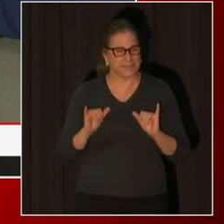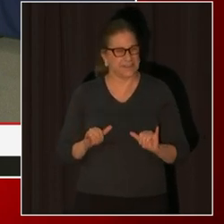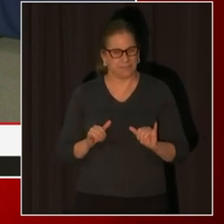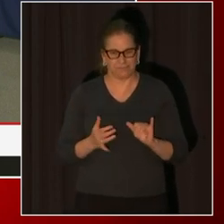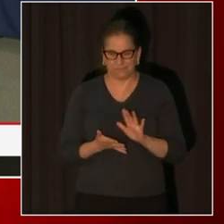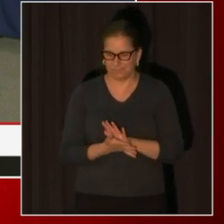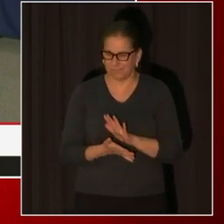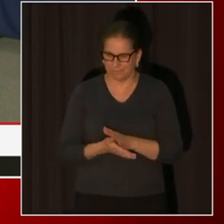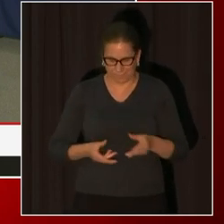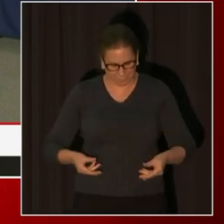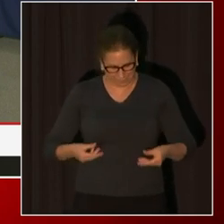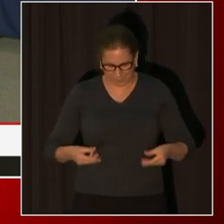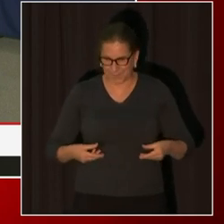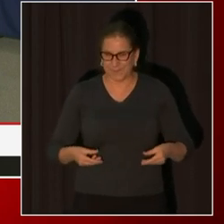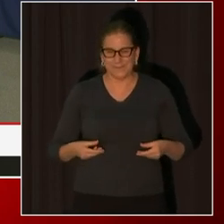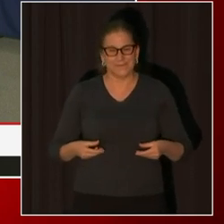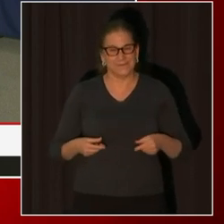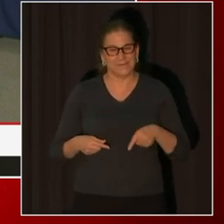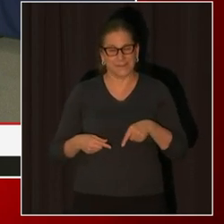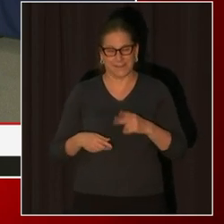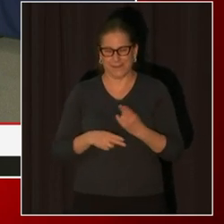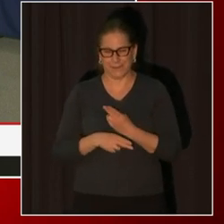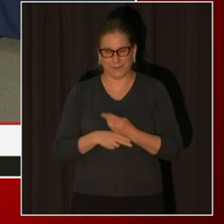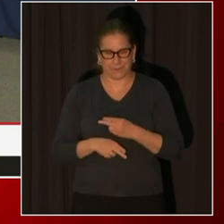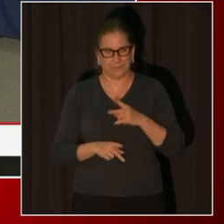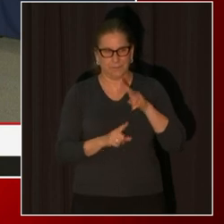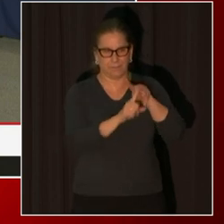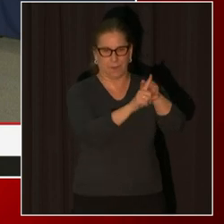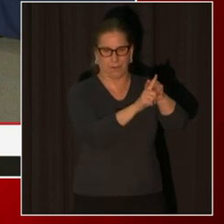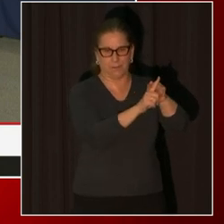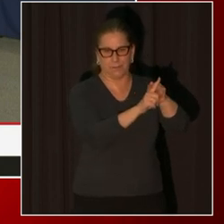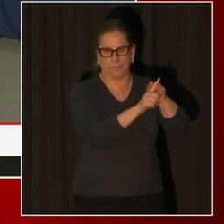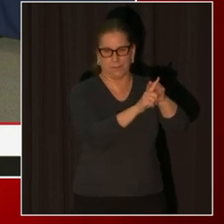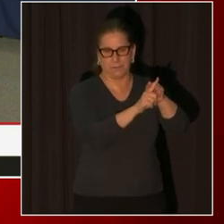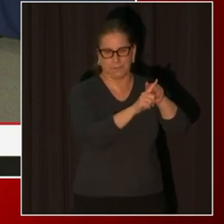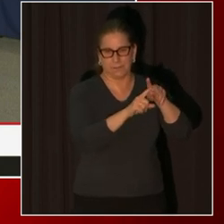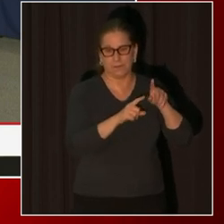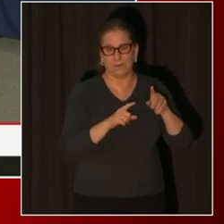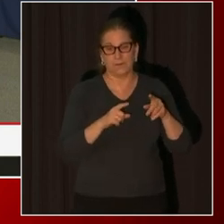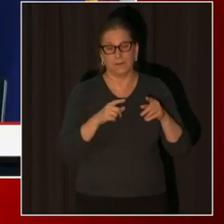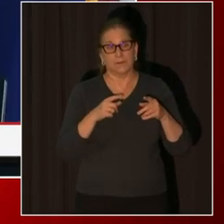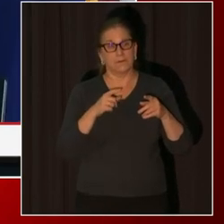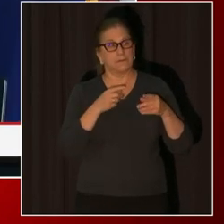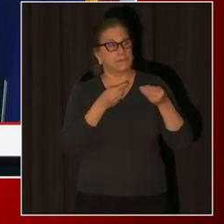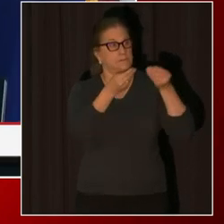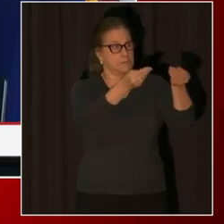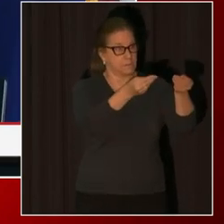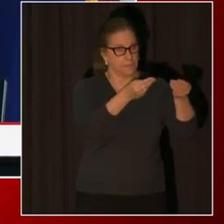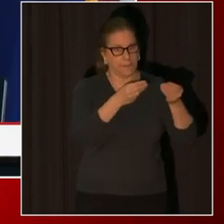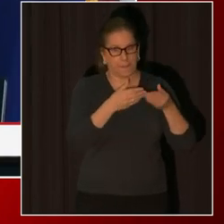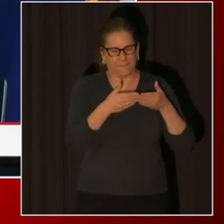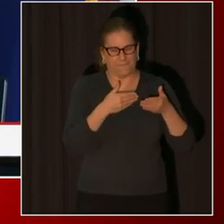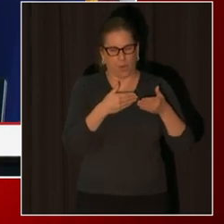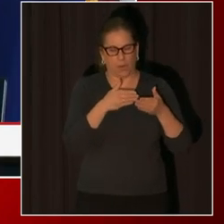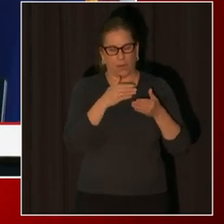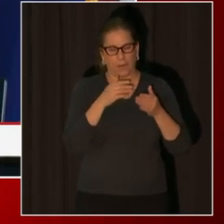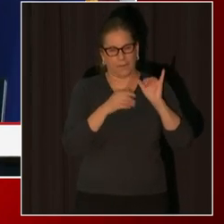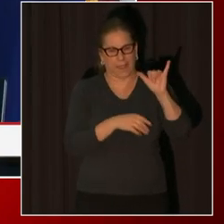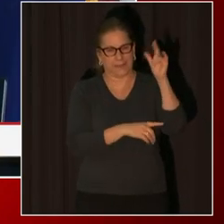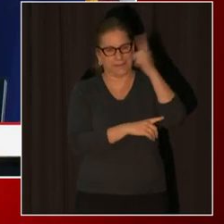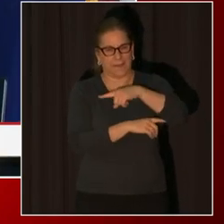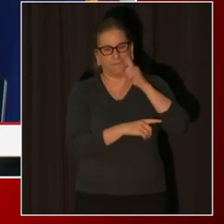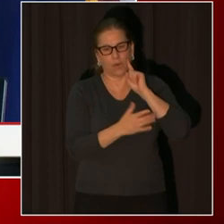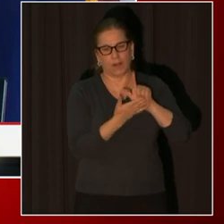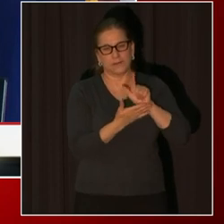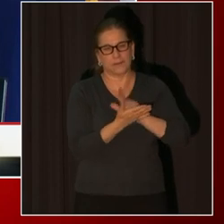day before a legislative meeting. I joined the mayor's press conference to do the standard press conference that I do before a